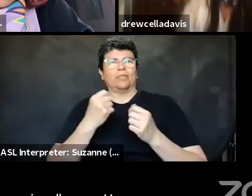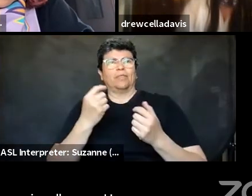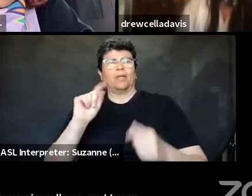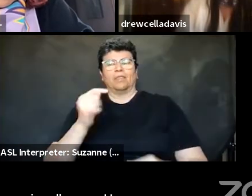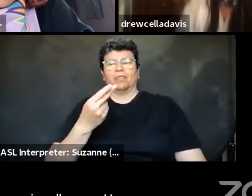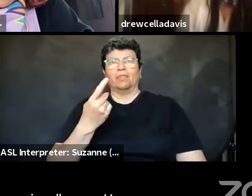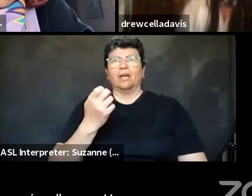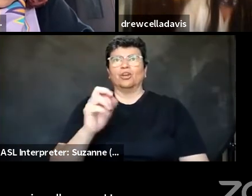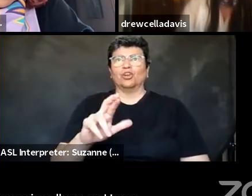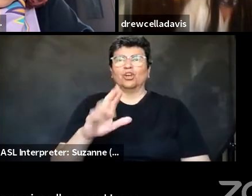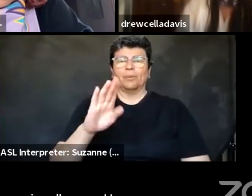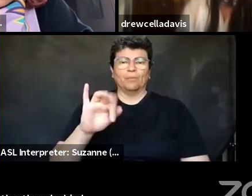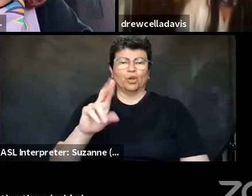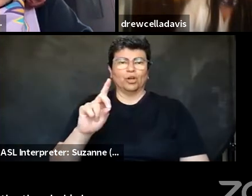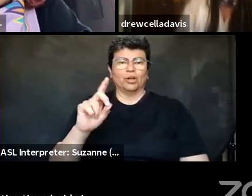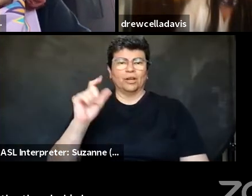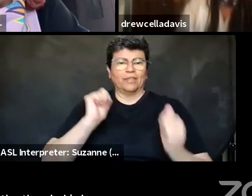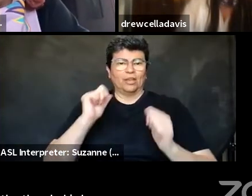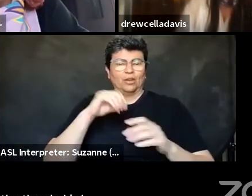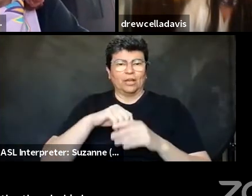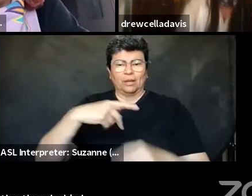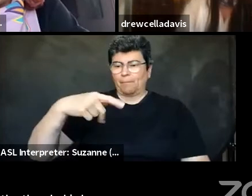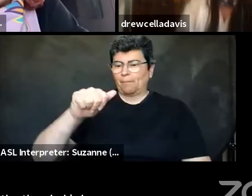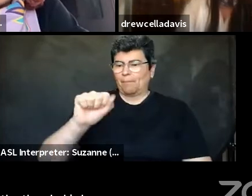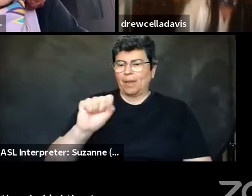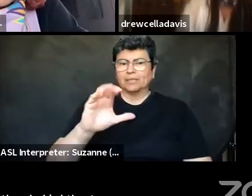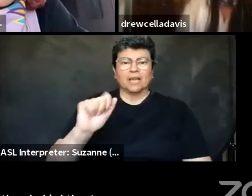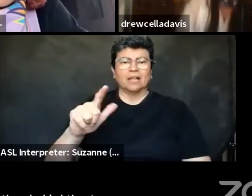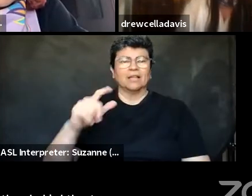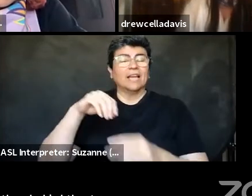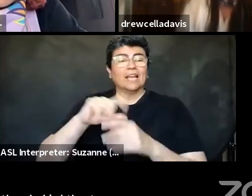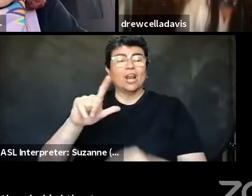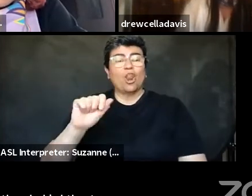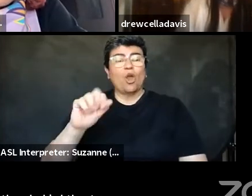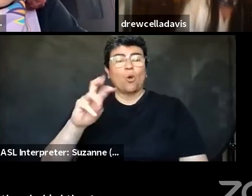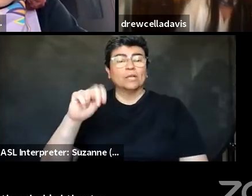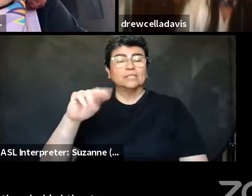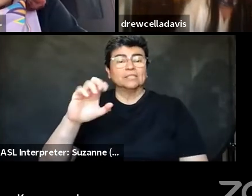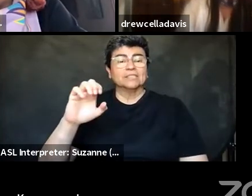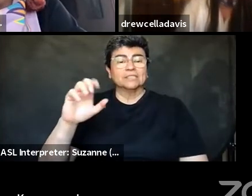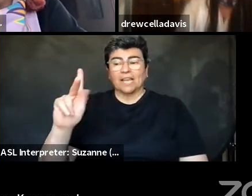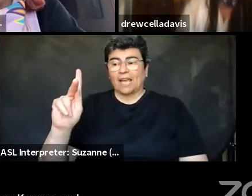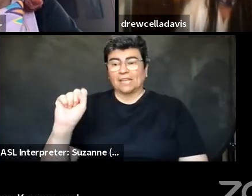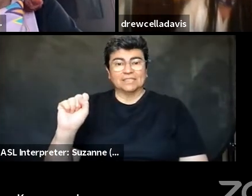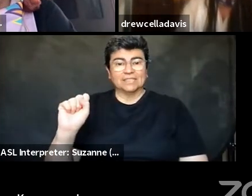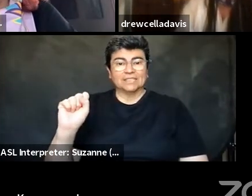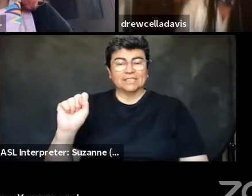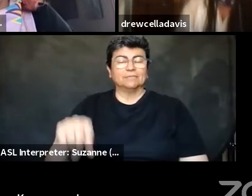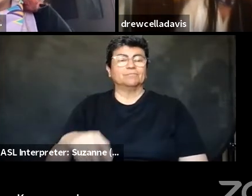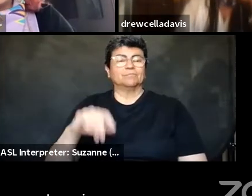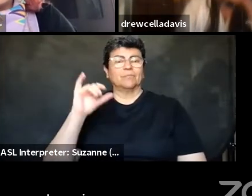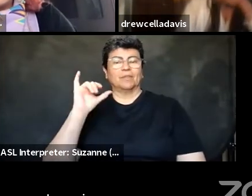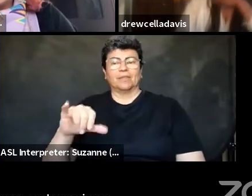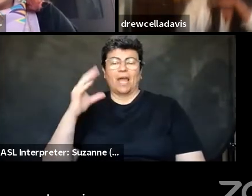Theater in Haskell, Lawrence, Kansas. And the